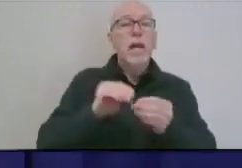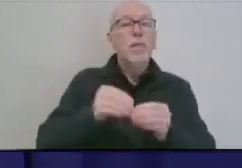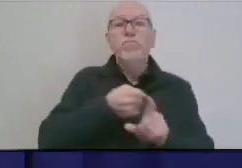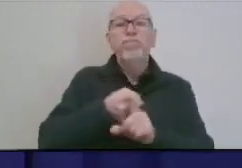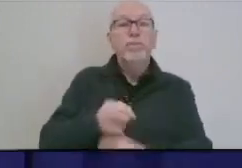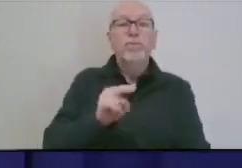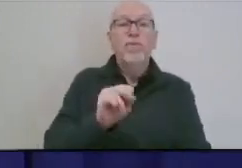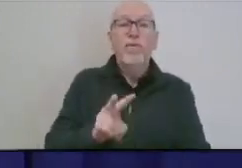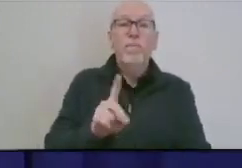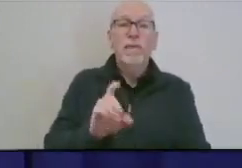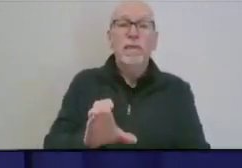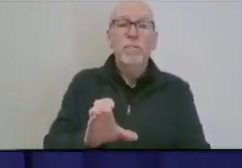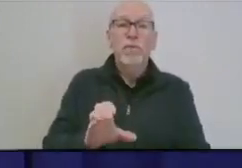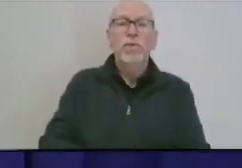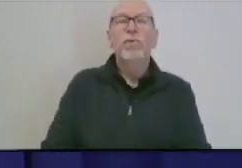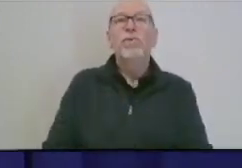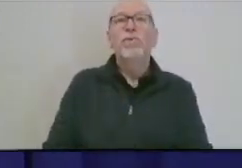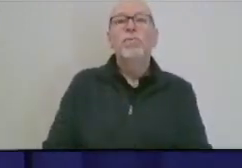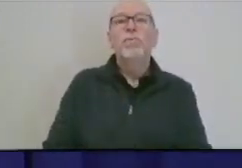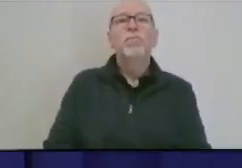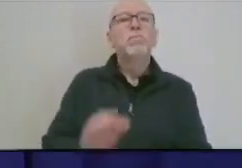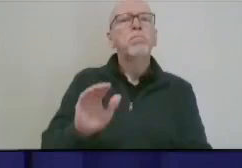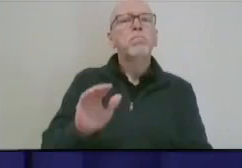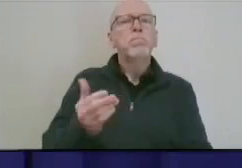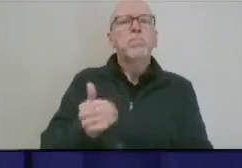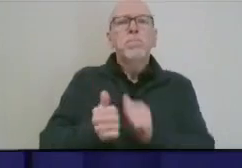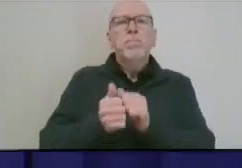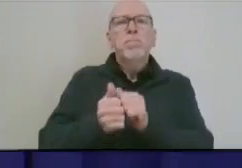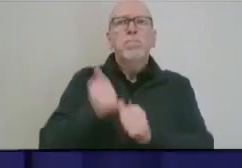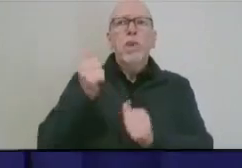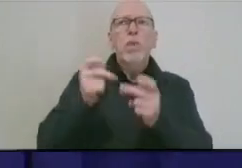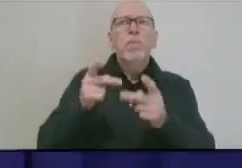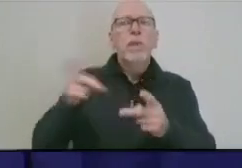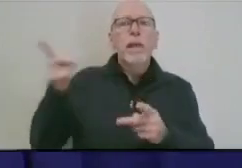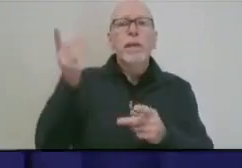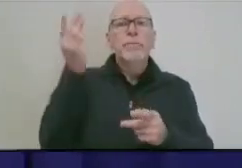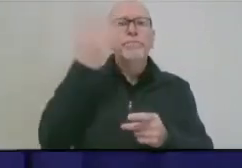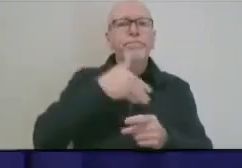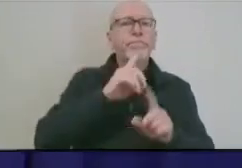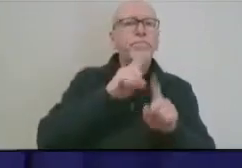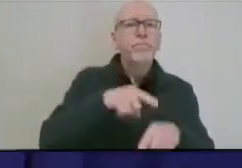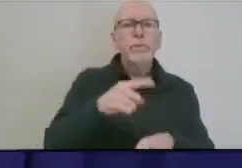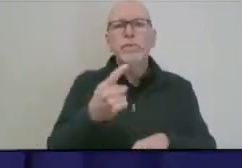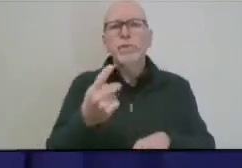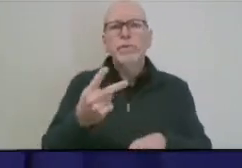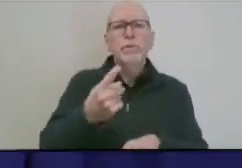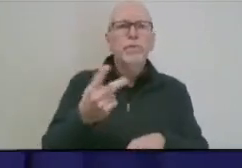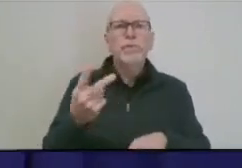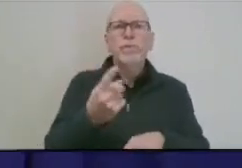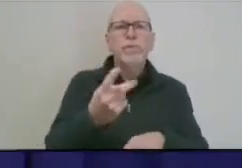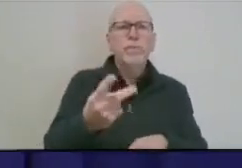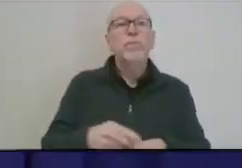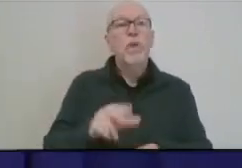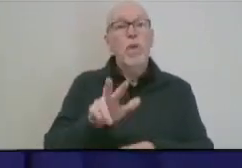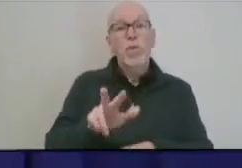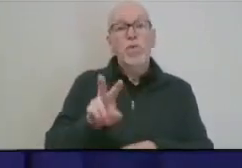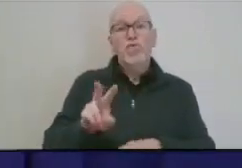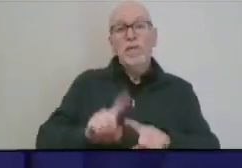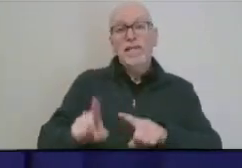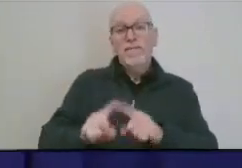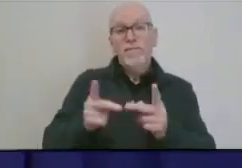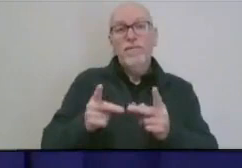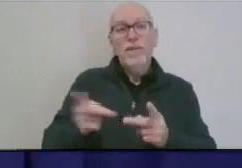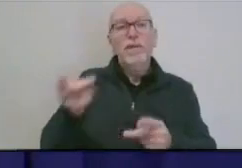and December. It appears most facilities missed reporting one or two deaths. 32 facilities appear to